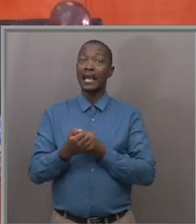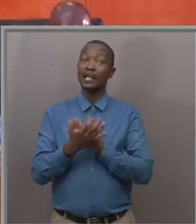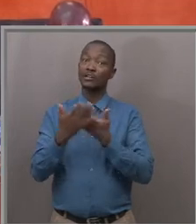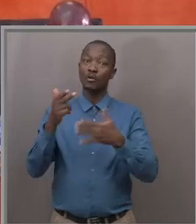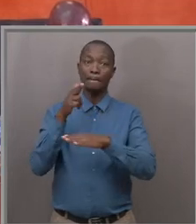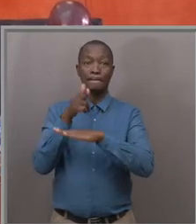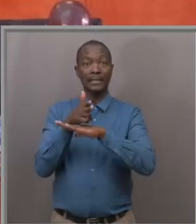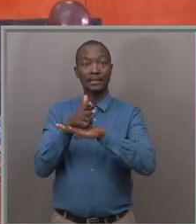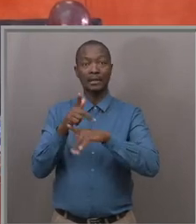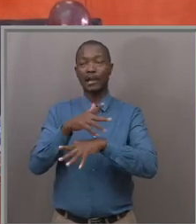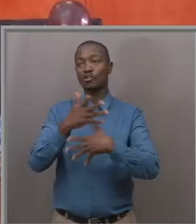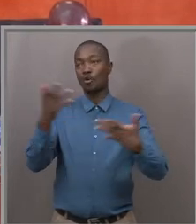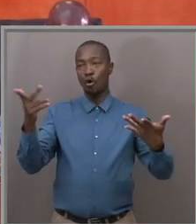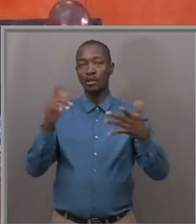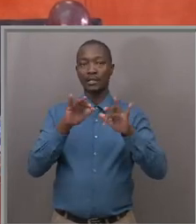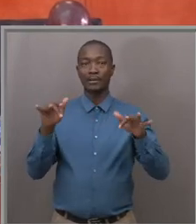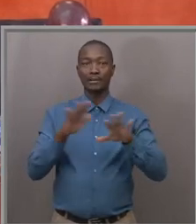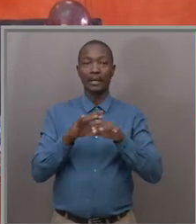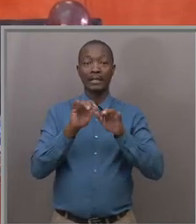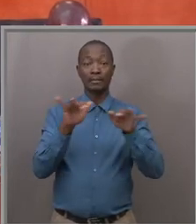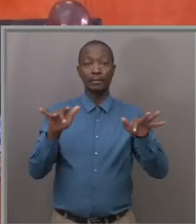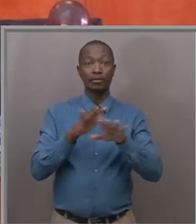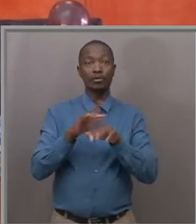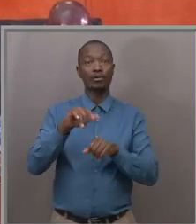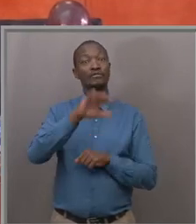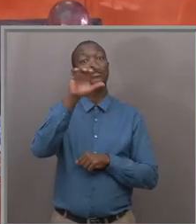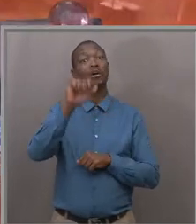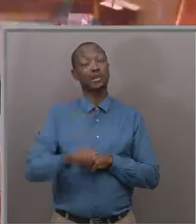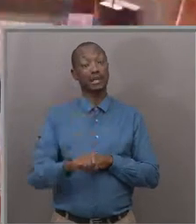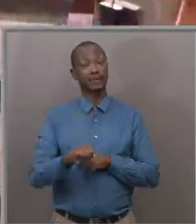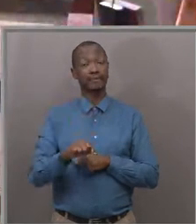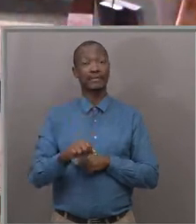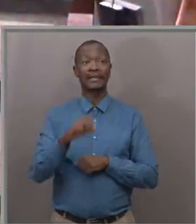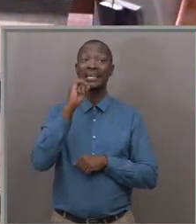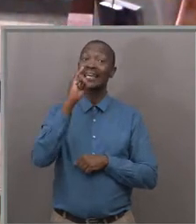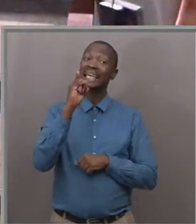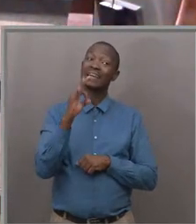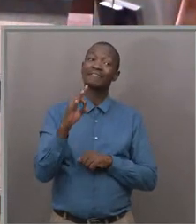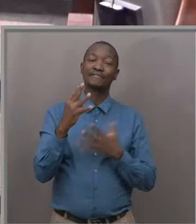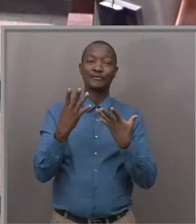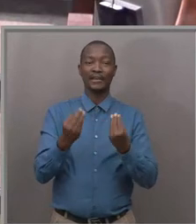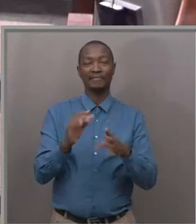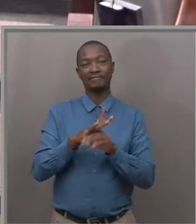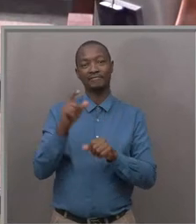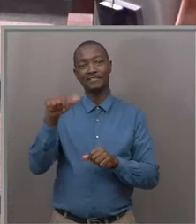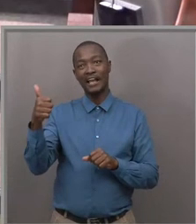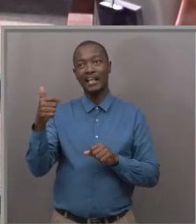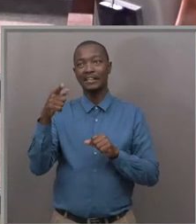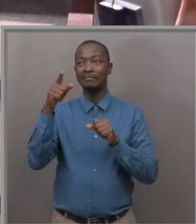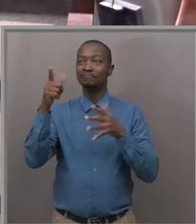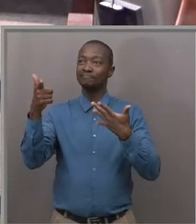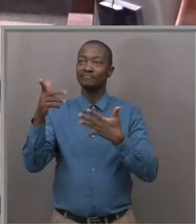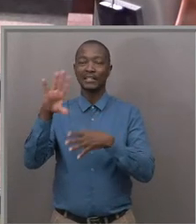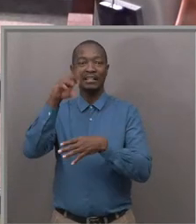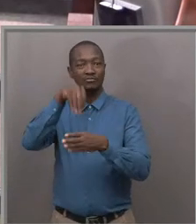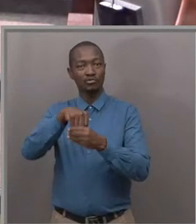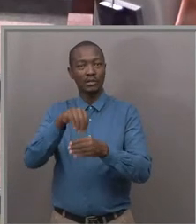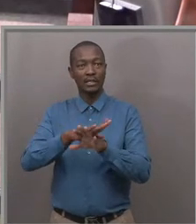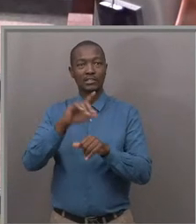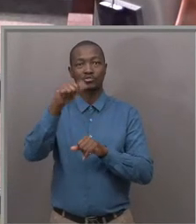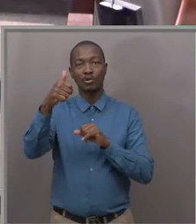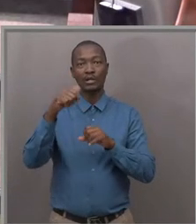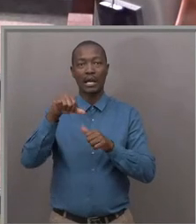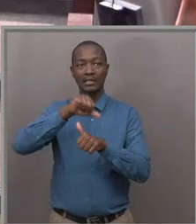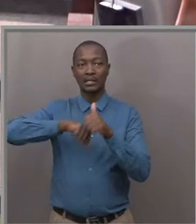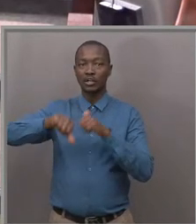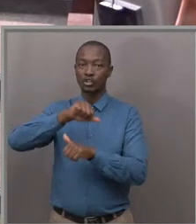people of Gauteng and the people of South Africa. If we have other guests who have joined us on other social